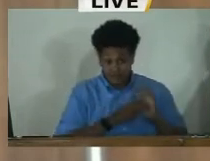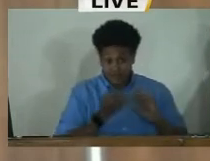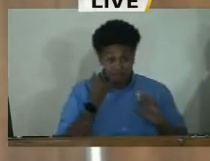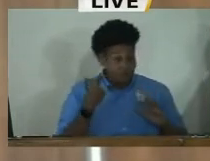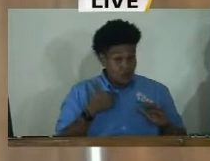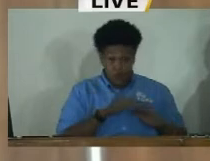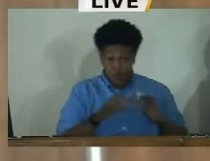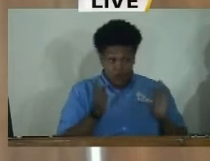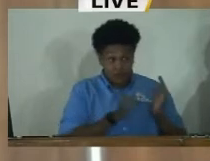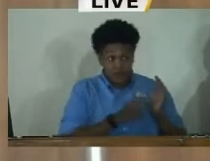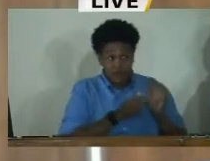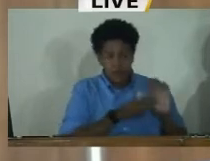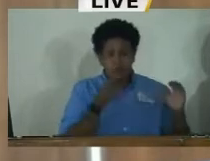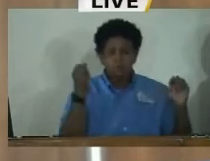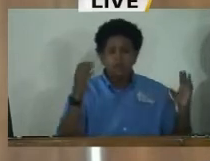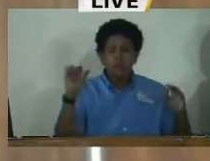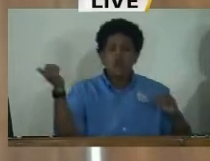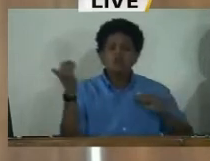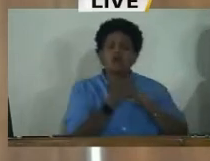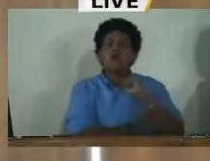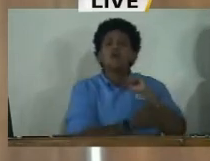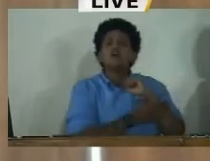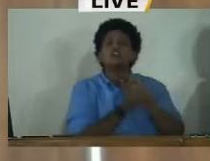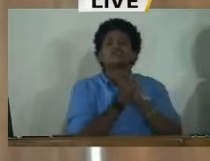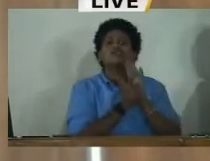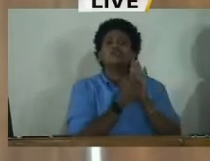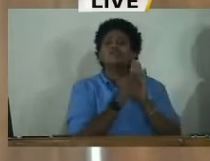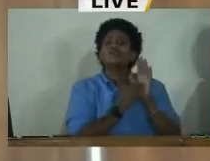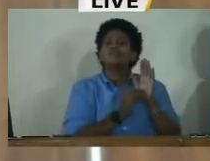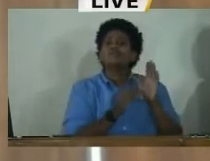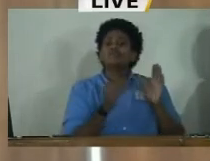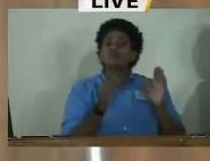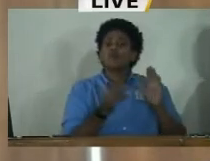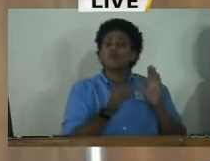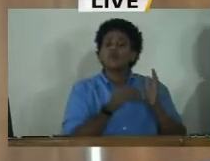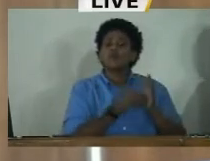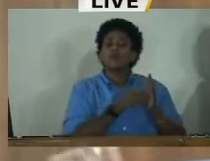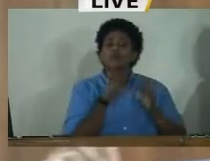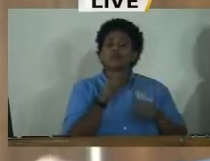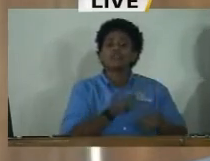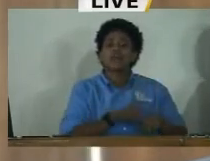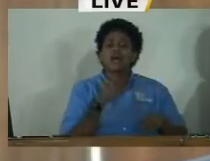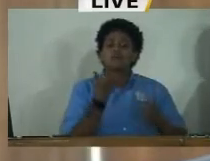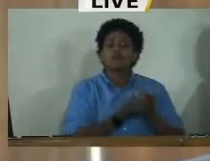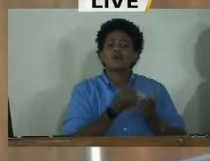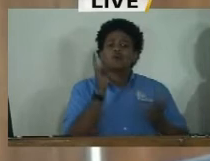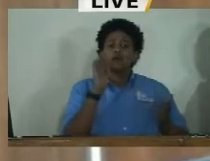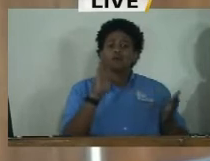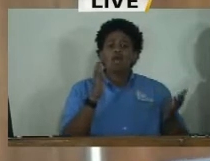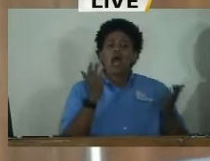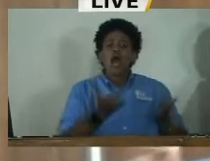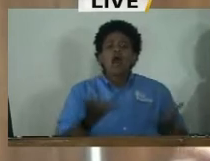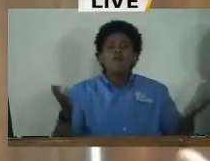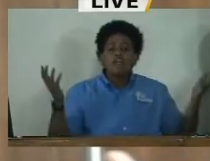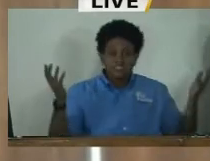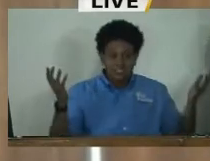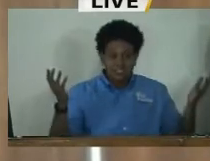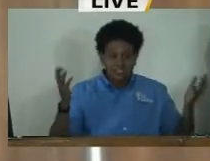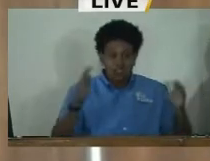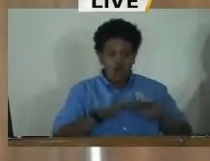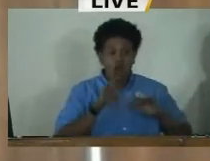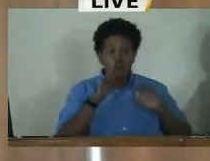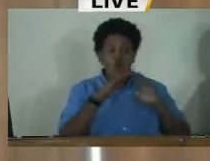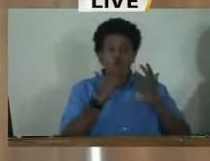if we don't, so many other countries are legalizing this. By the time we get to it, it will be a commodity on the